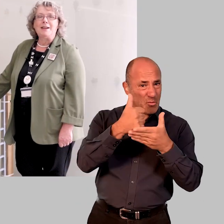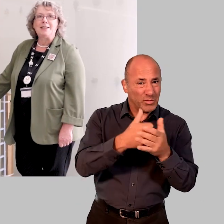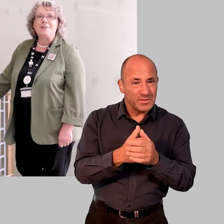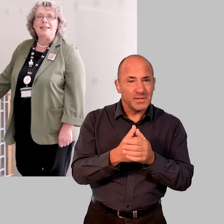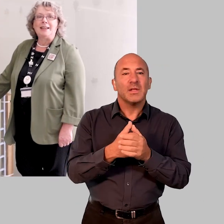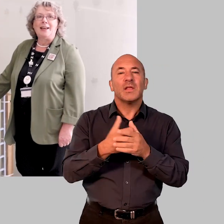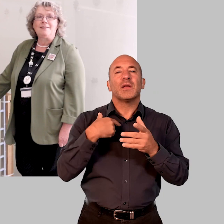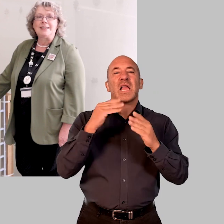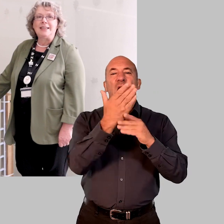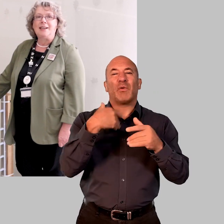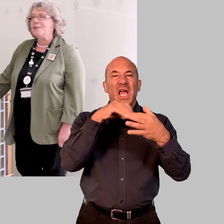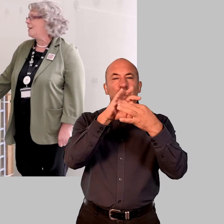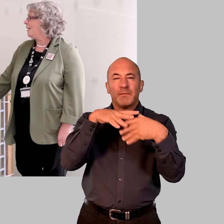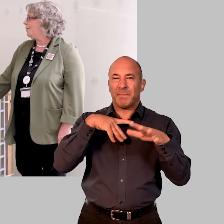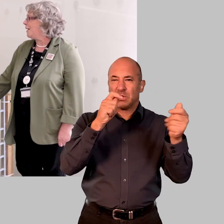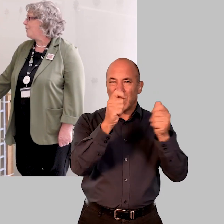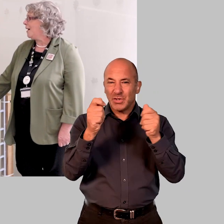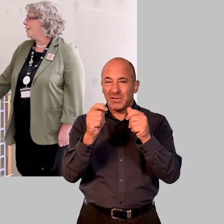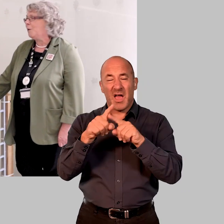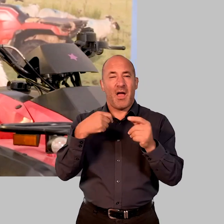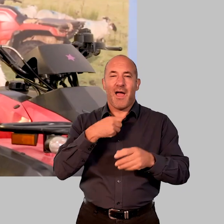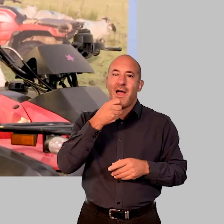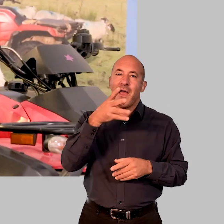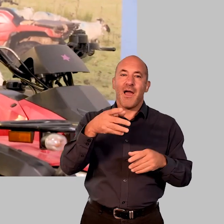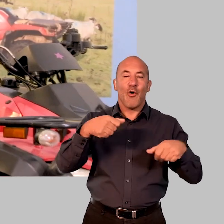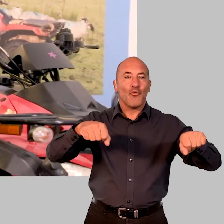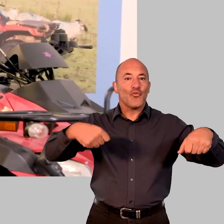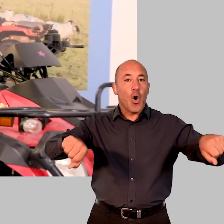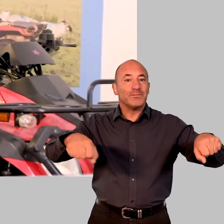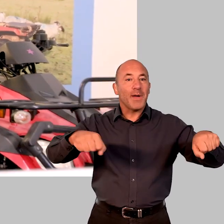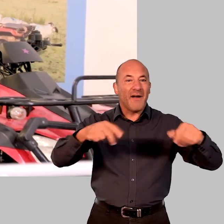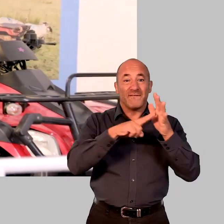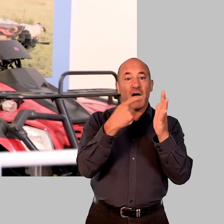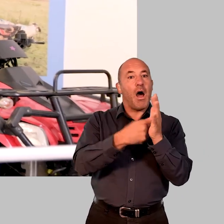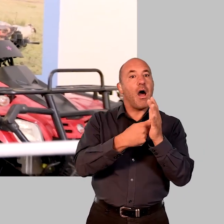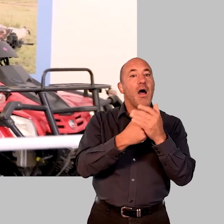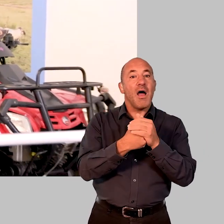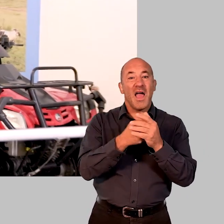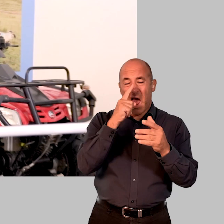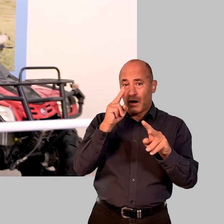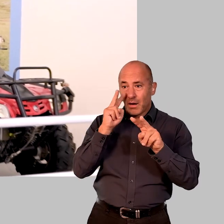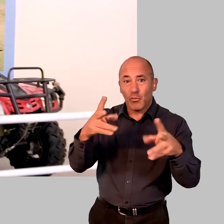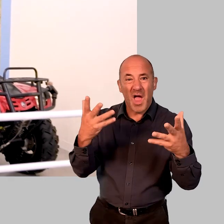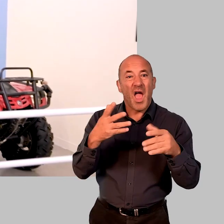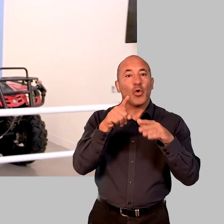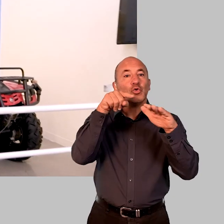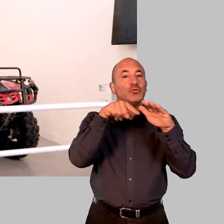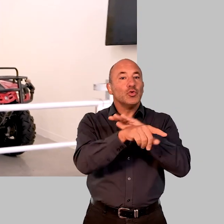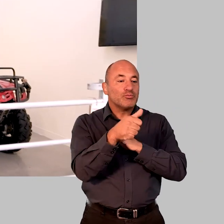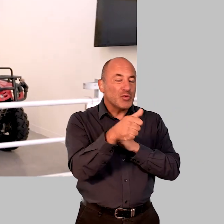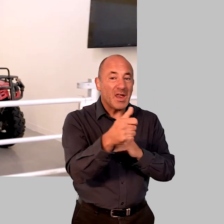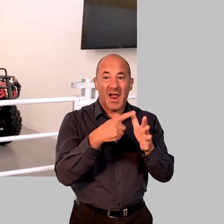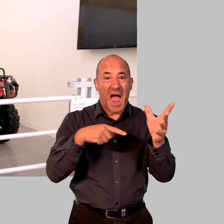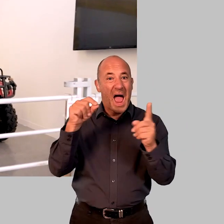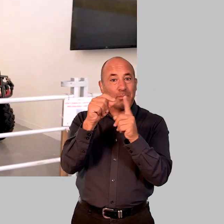our interactives in the galleries, including our lovely VR quad bike. You can access our VR films on our